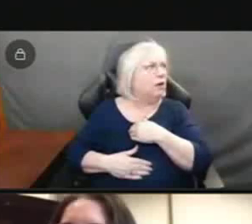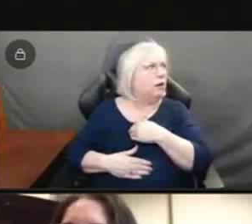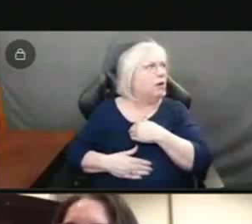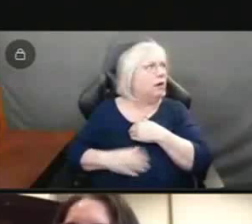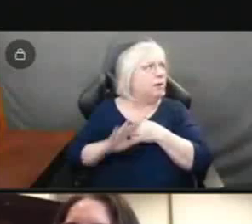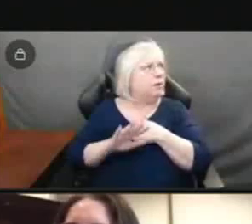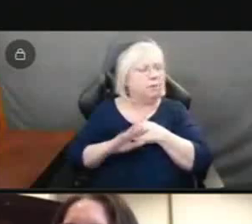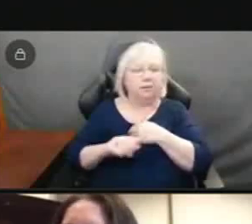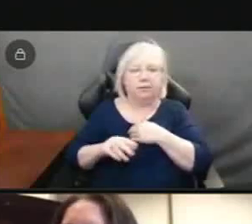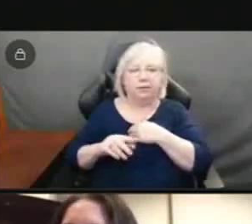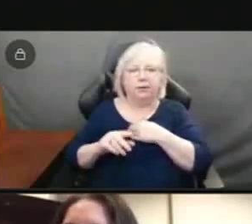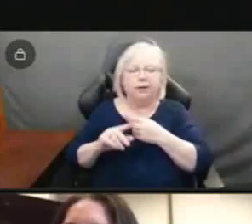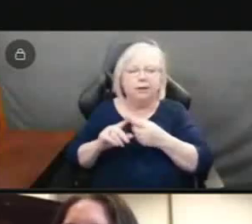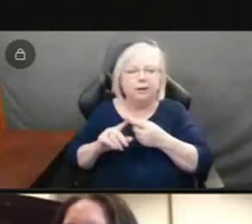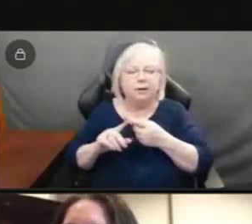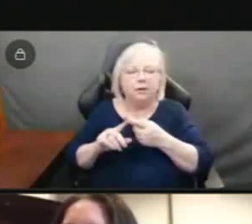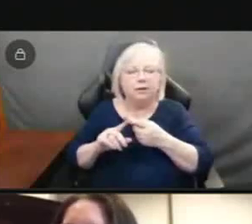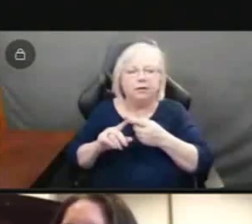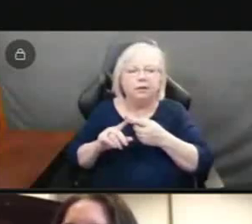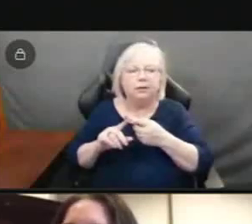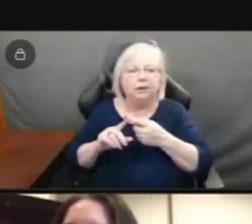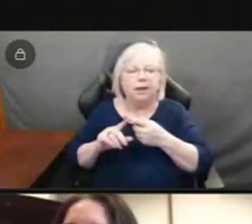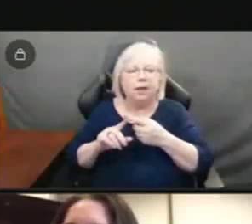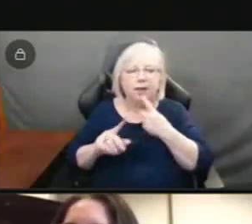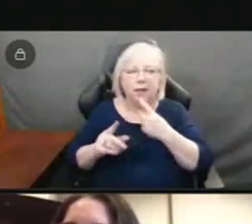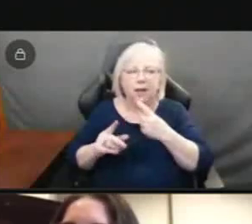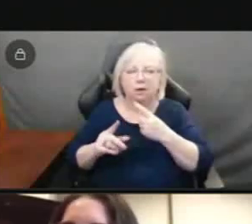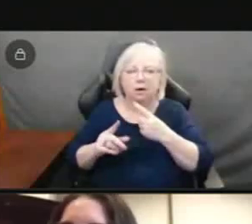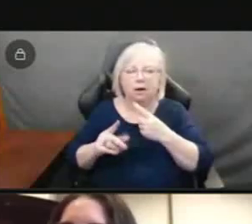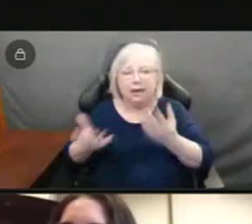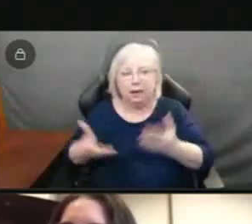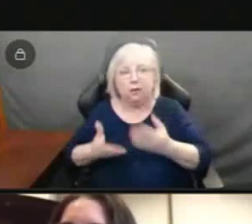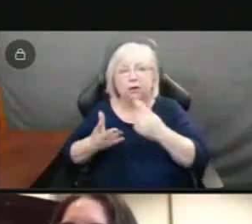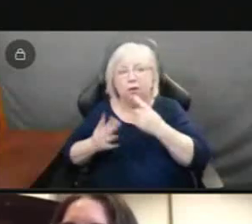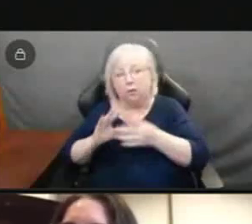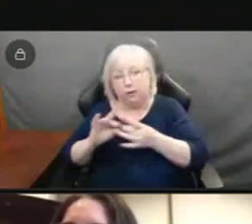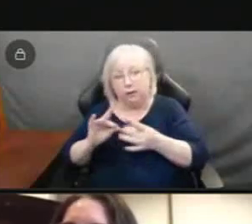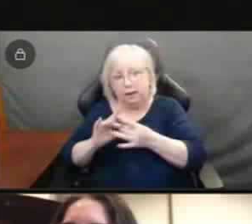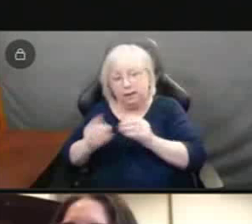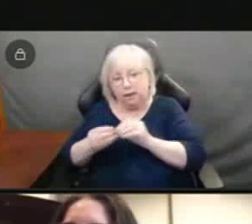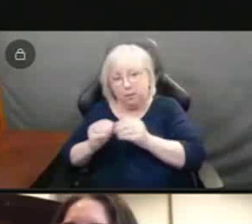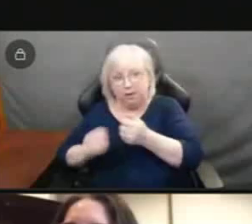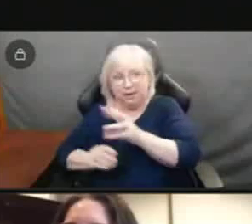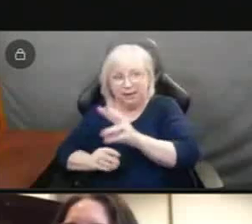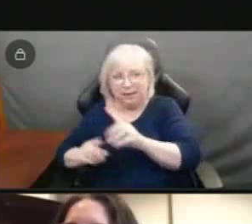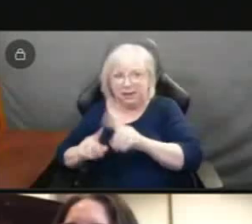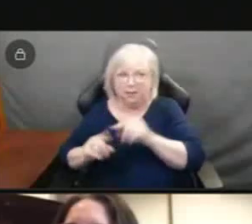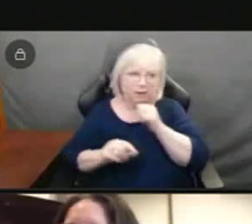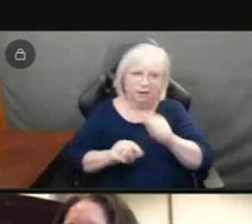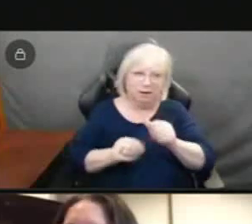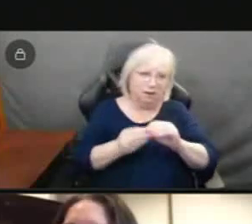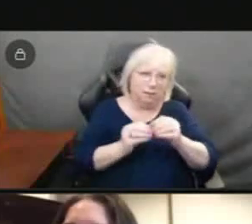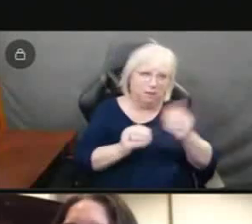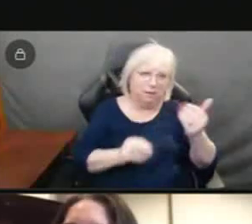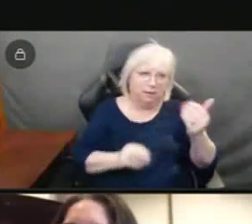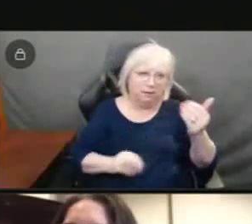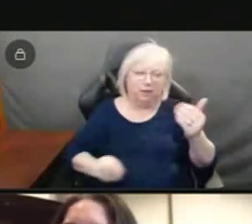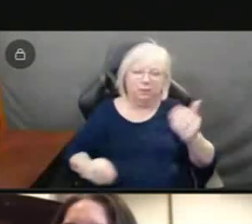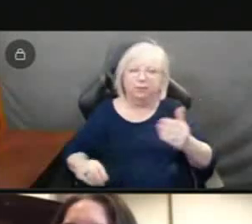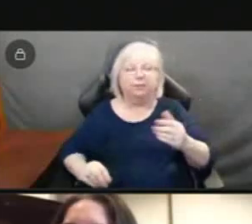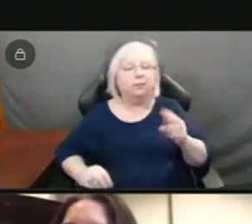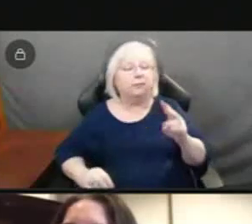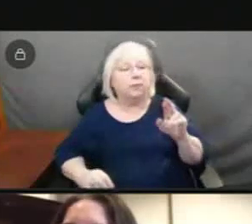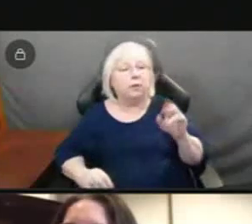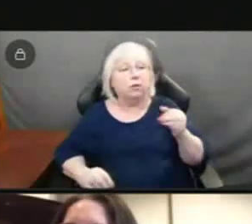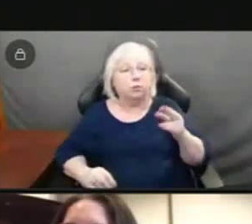that I think you may be referencing that have signed up for item number 16 and not for item number 15. Well, I think it's